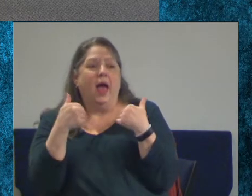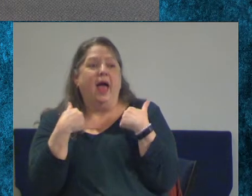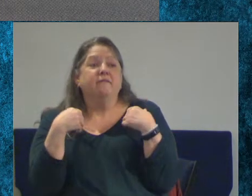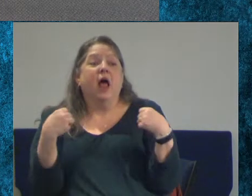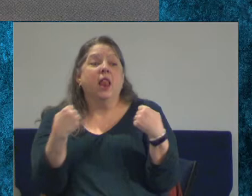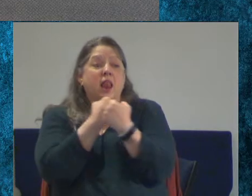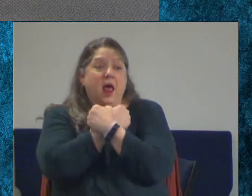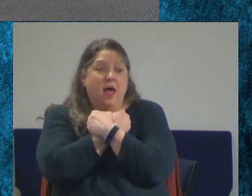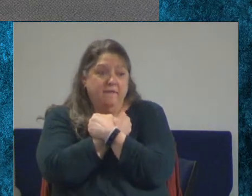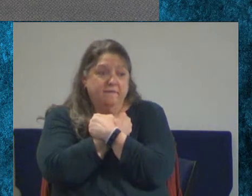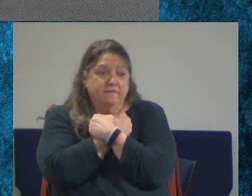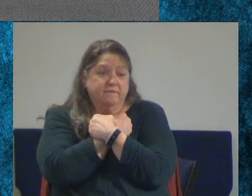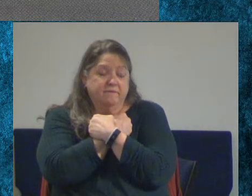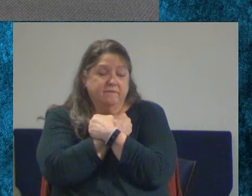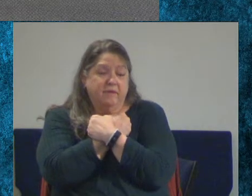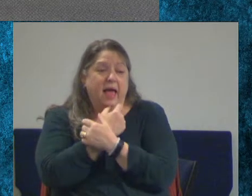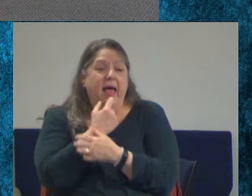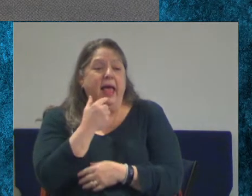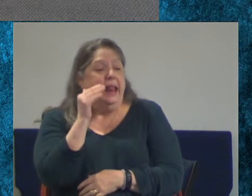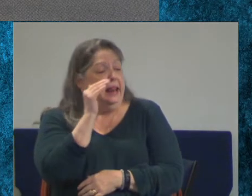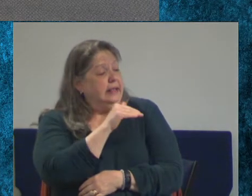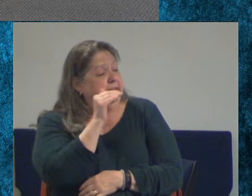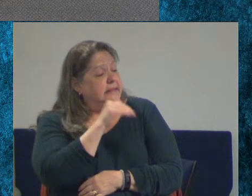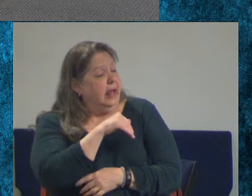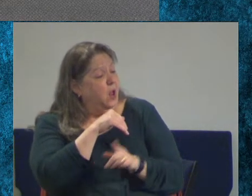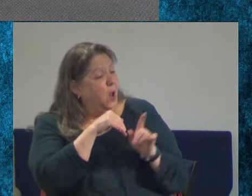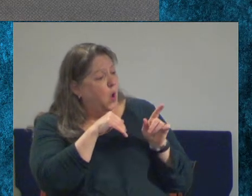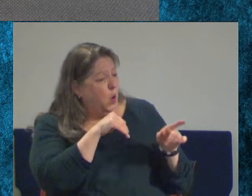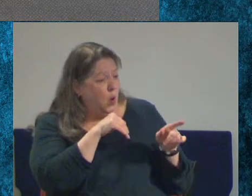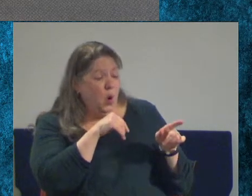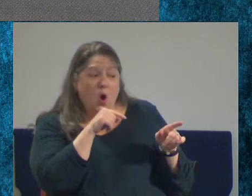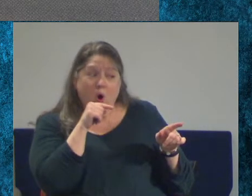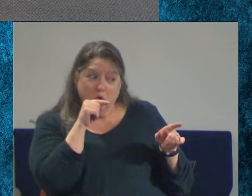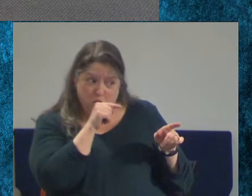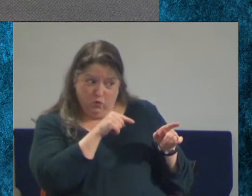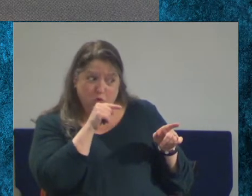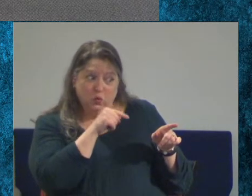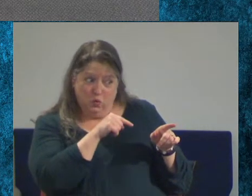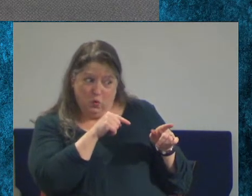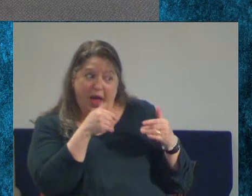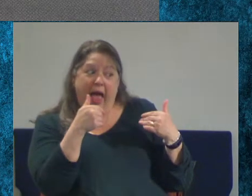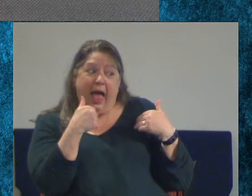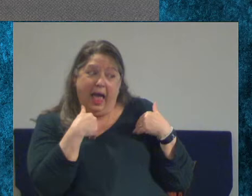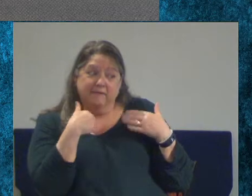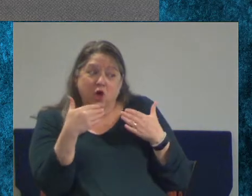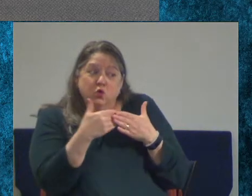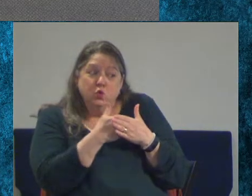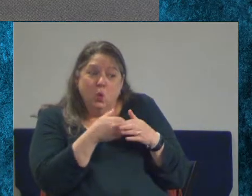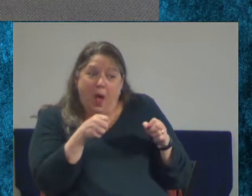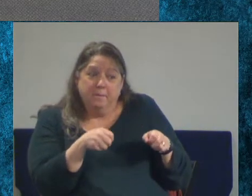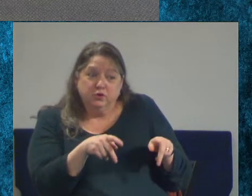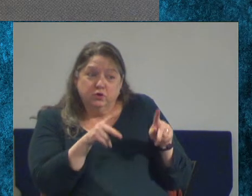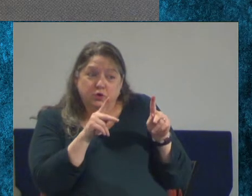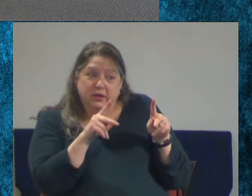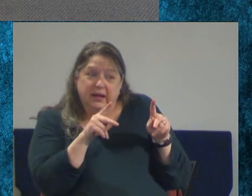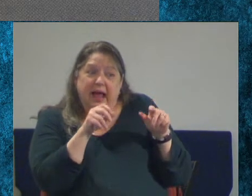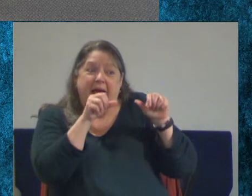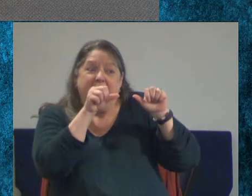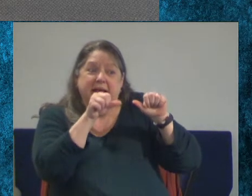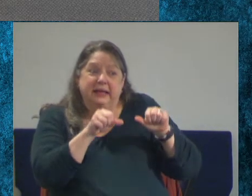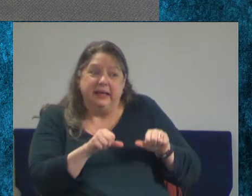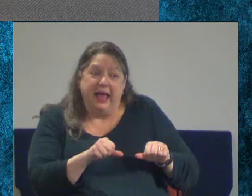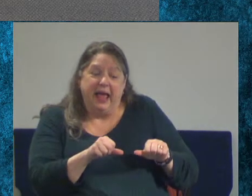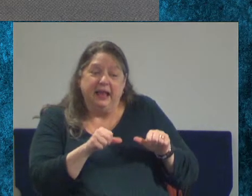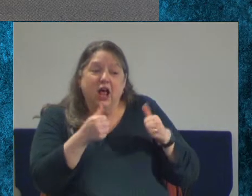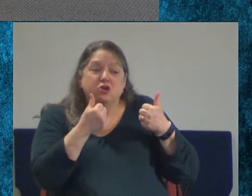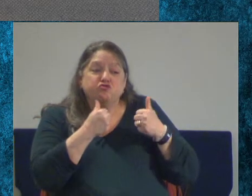to forewarn Philemon that there's going to be an opportunity coming up so that he can exercise